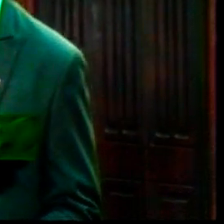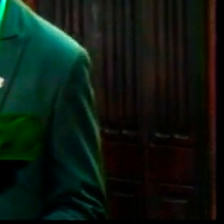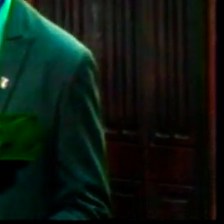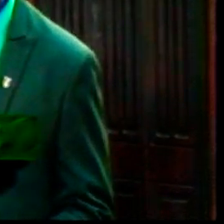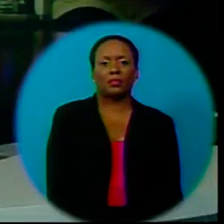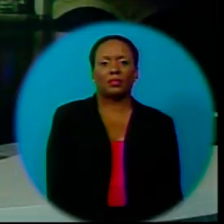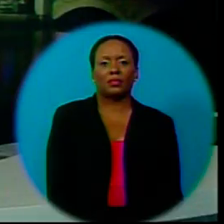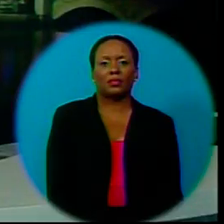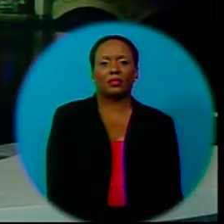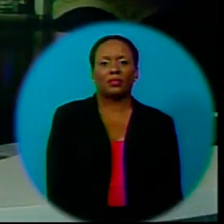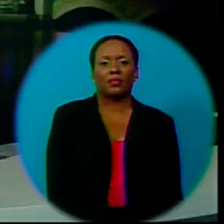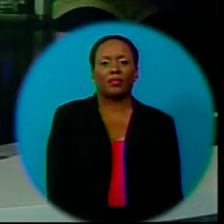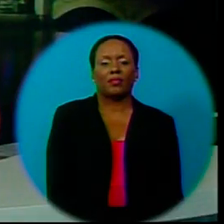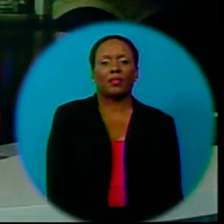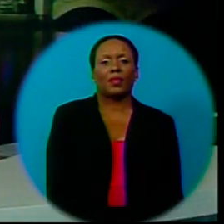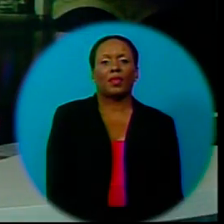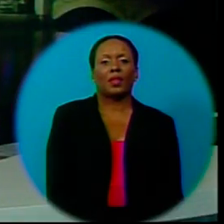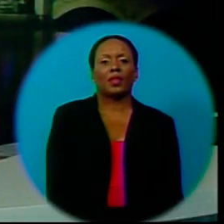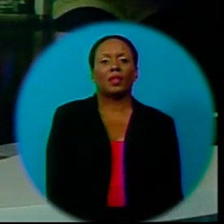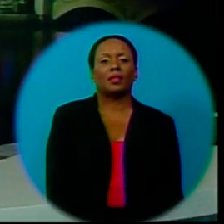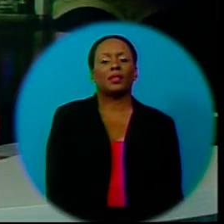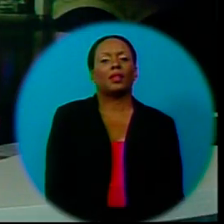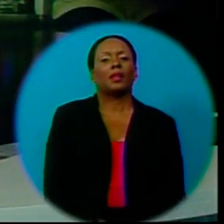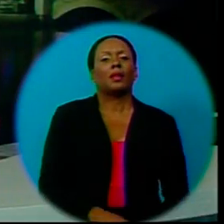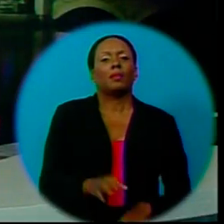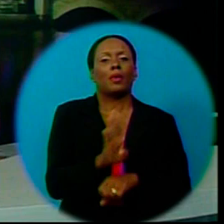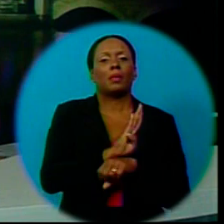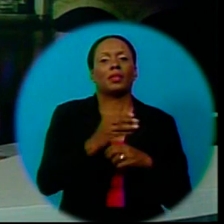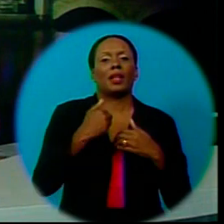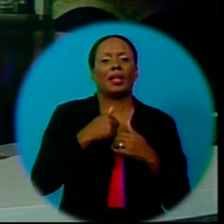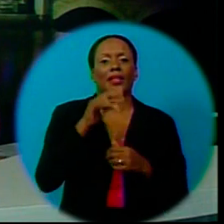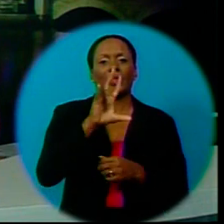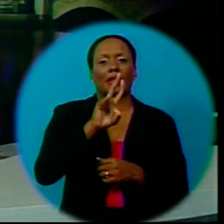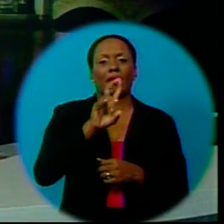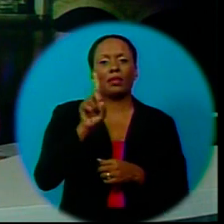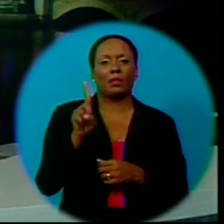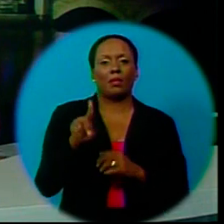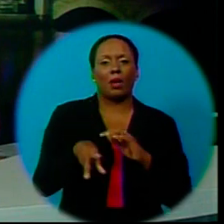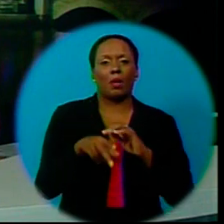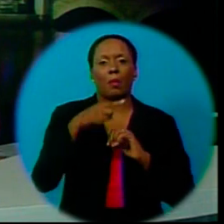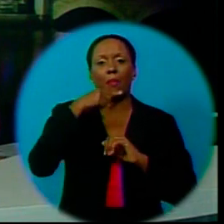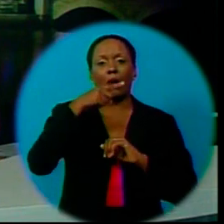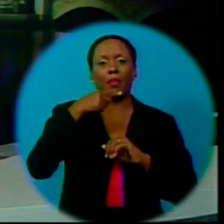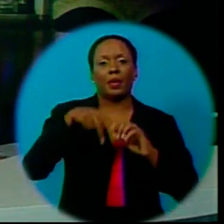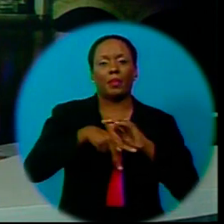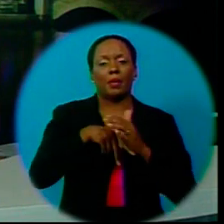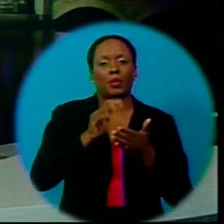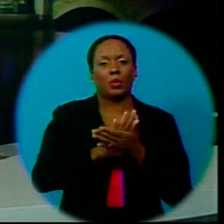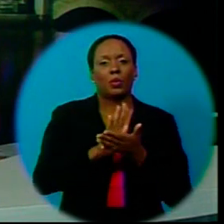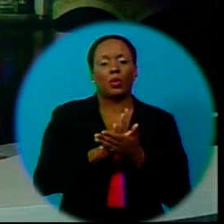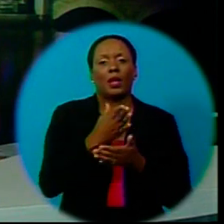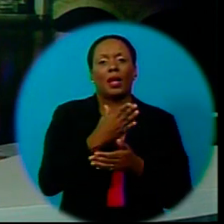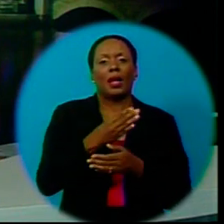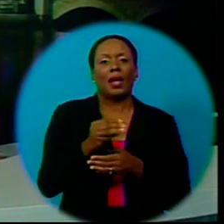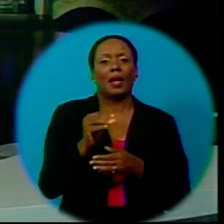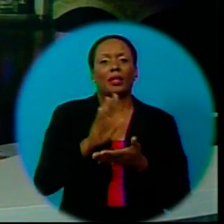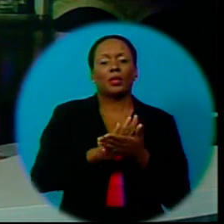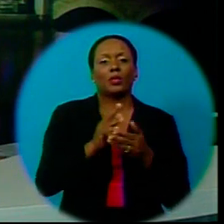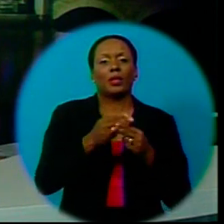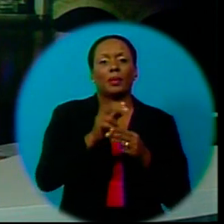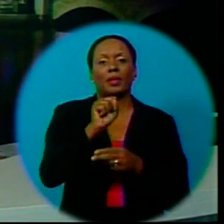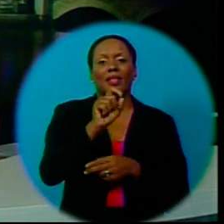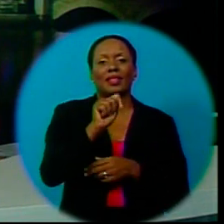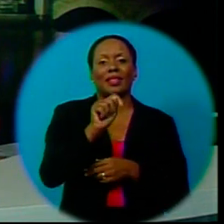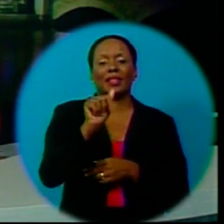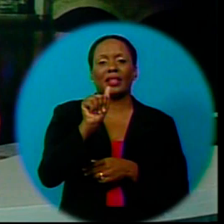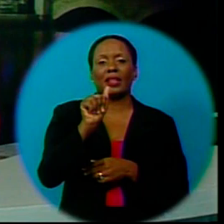government. Well, out of the 71 public primary schools, St. Albans is placed 3rd overall in the common entrance